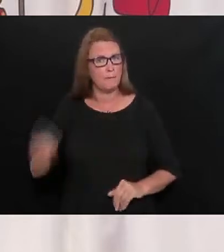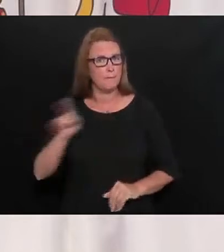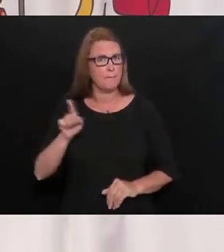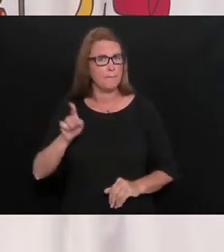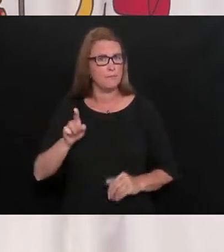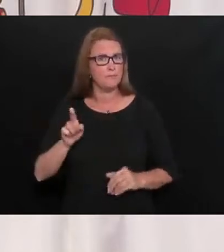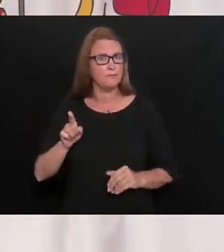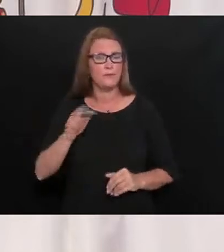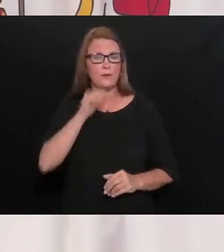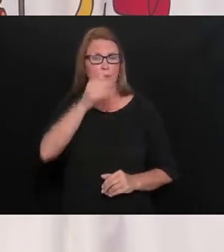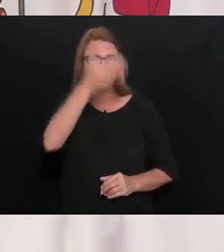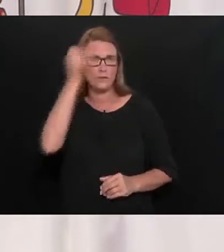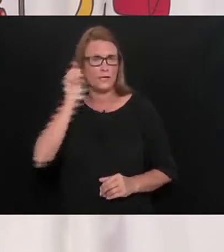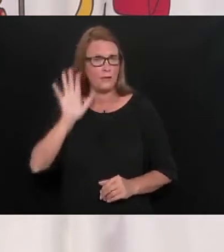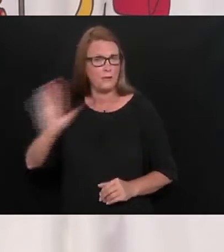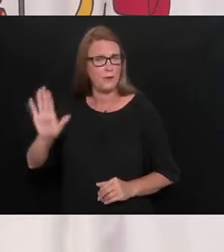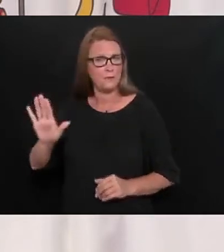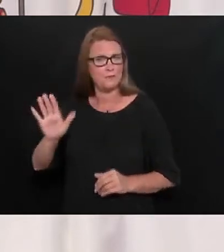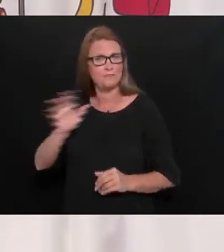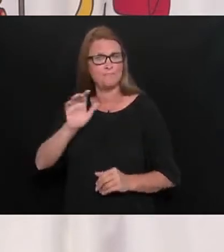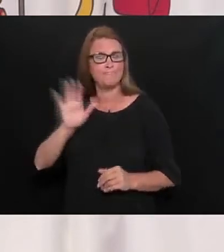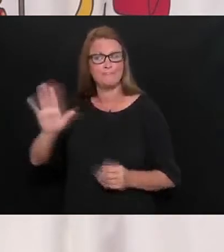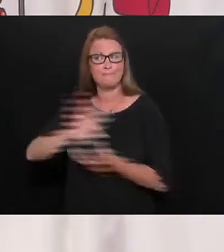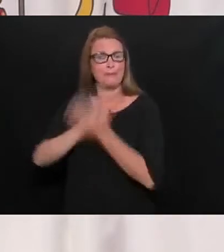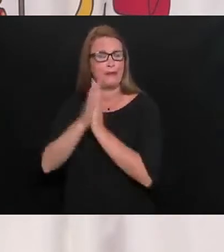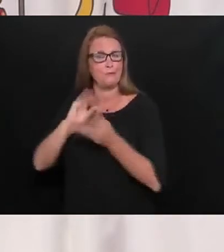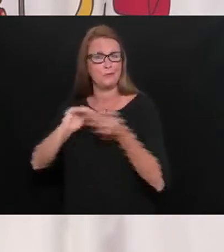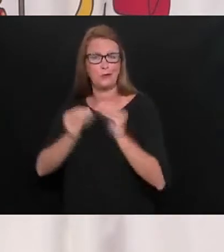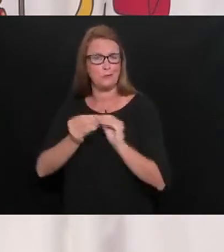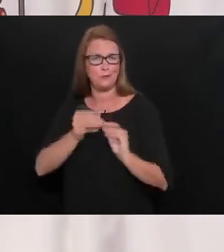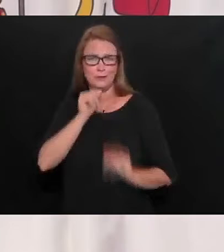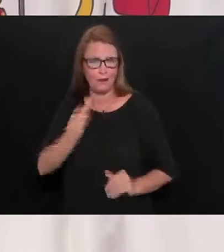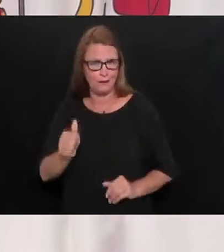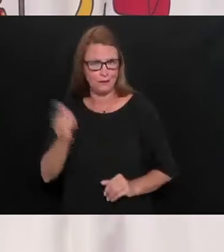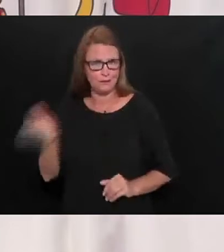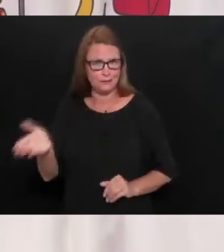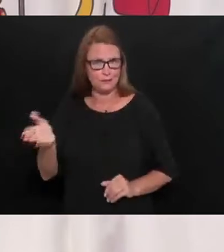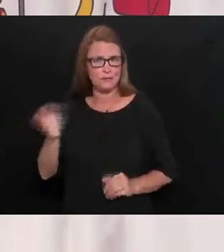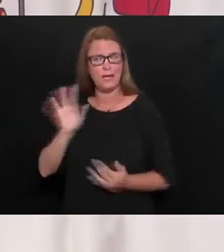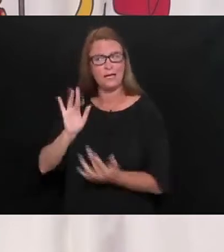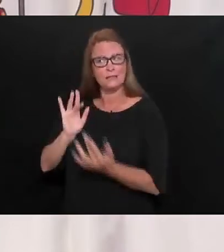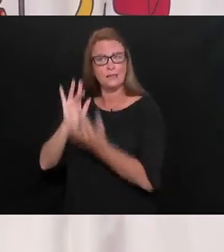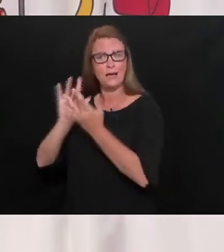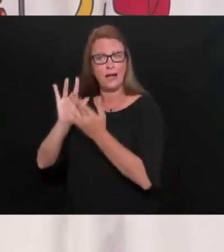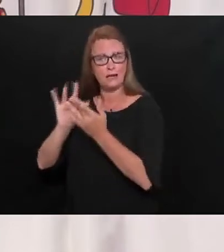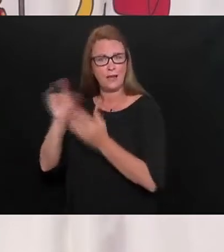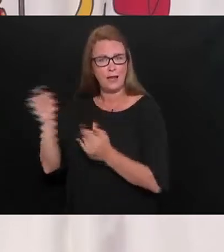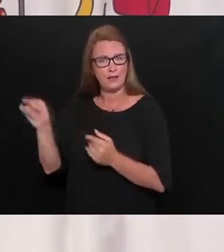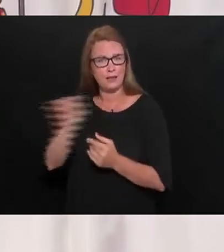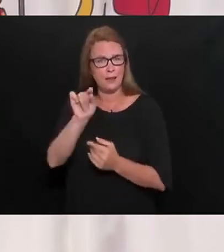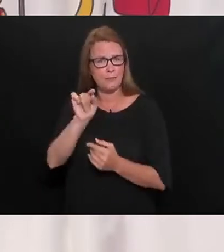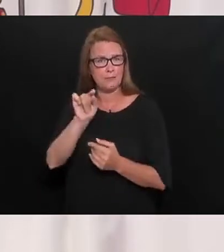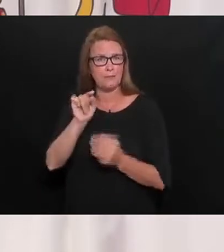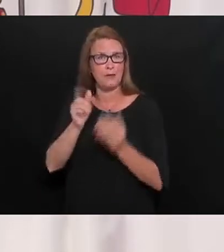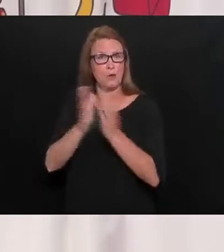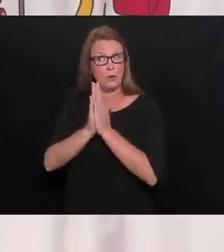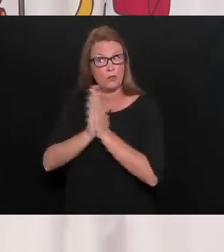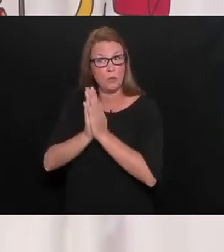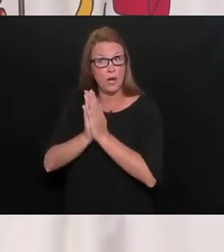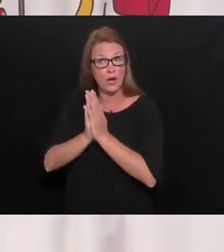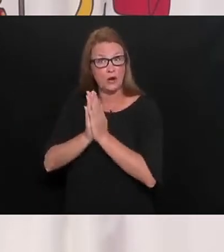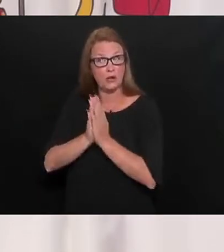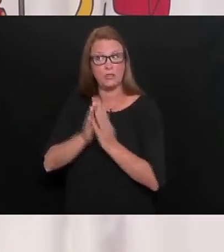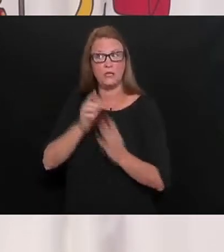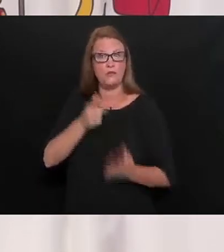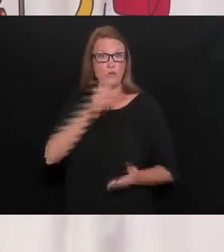become a number. I ask that you absolutely will reach out to these families. Reach out to them in prayer if you don't